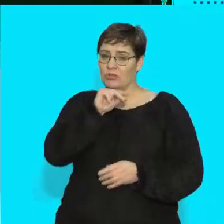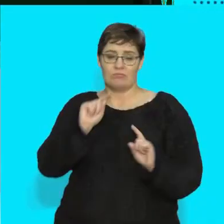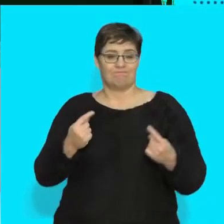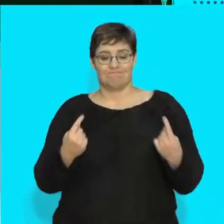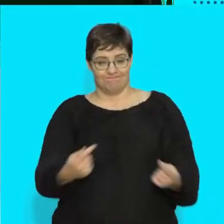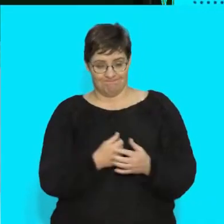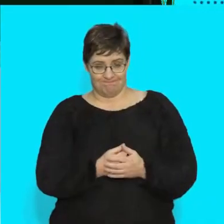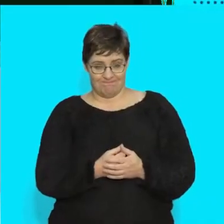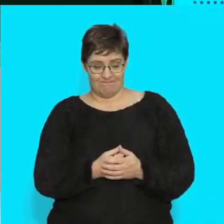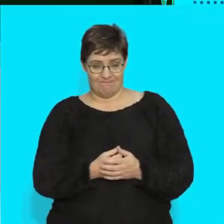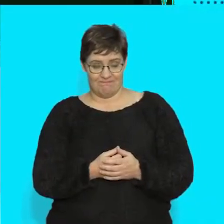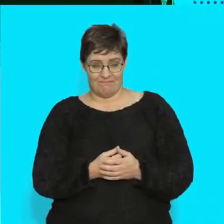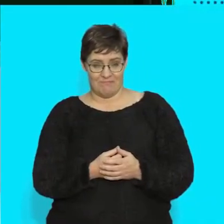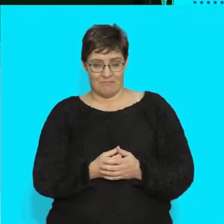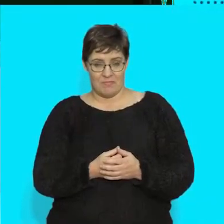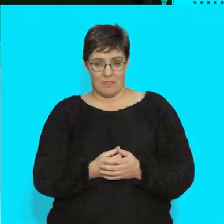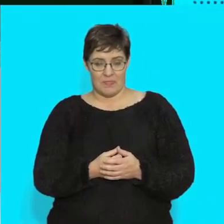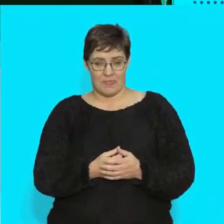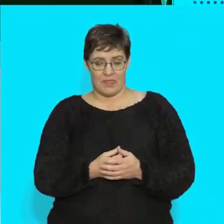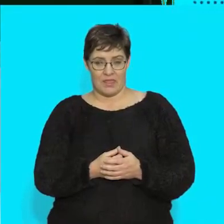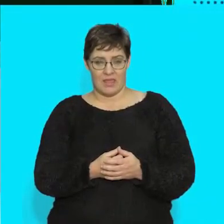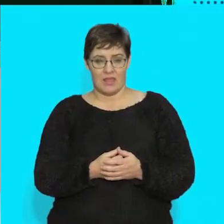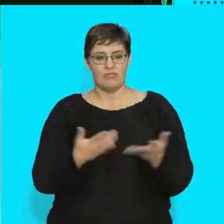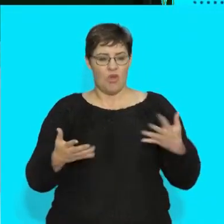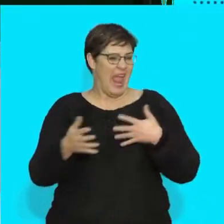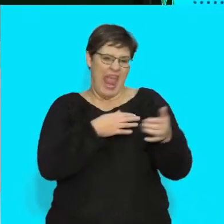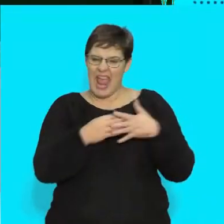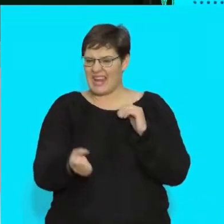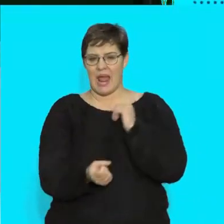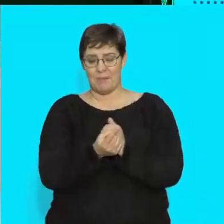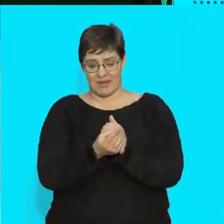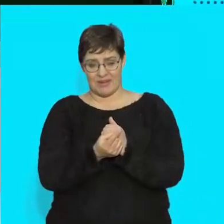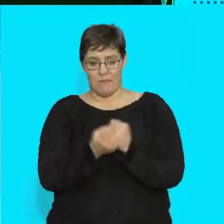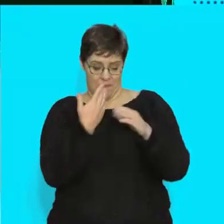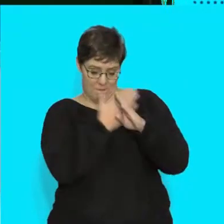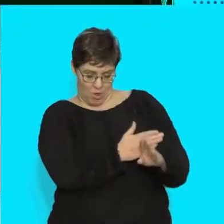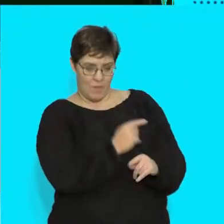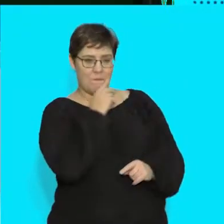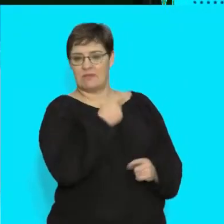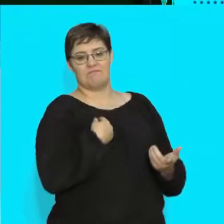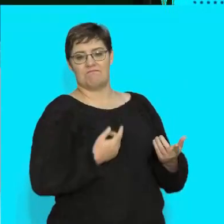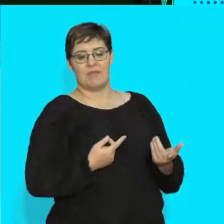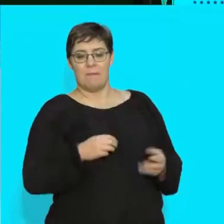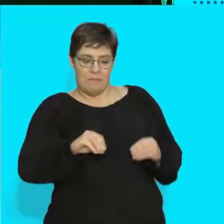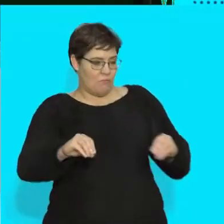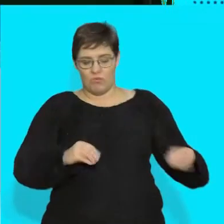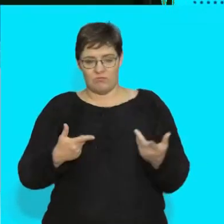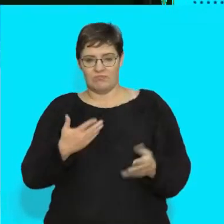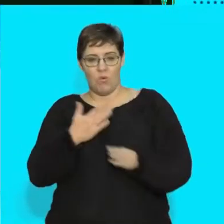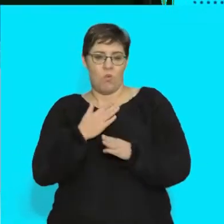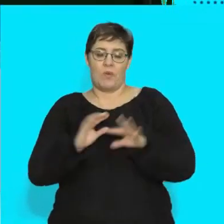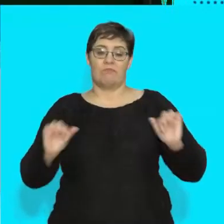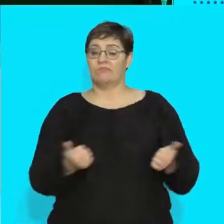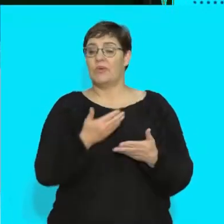talk. Maybe it's, right, paralysis, anything like that. So that's what happens when the blood either bursts